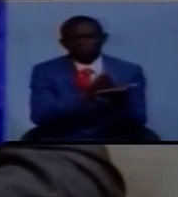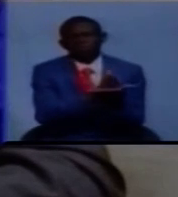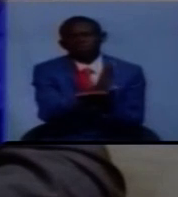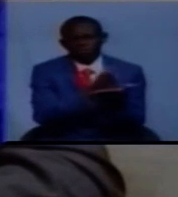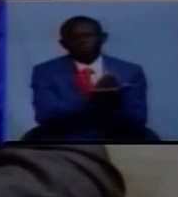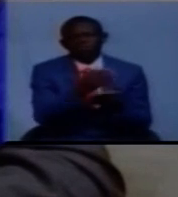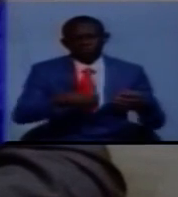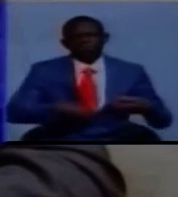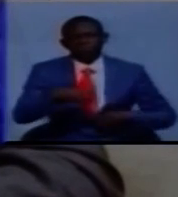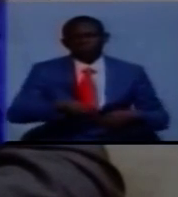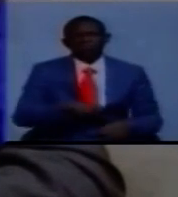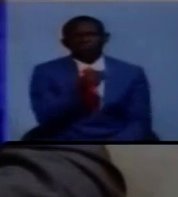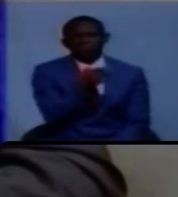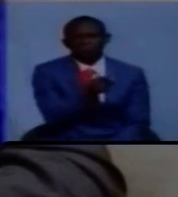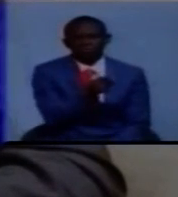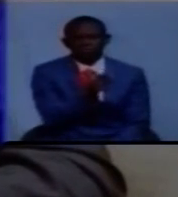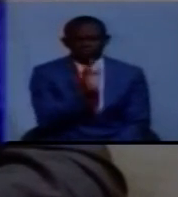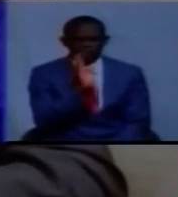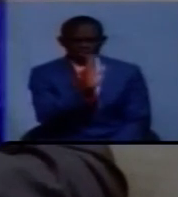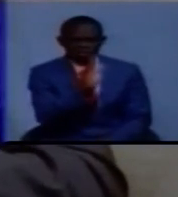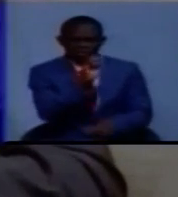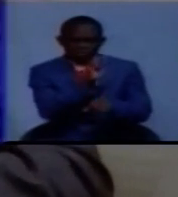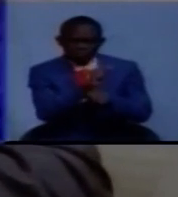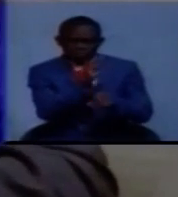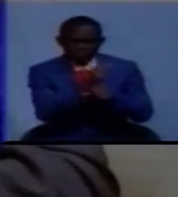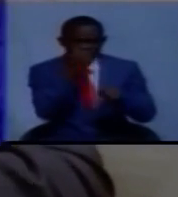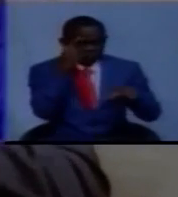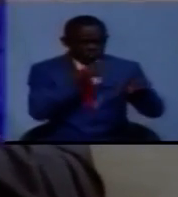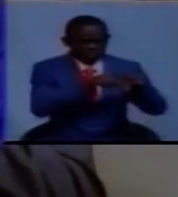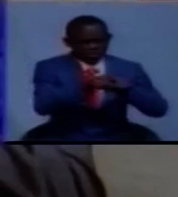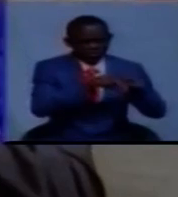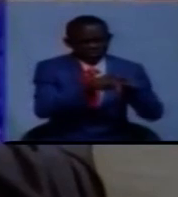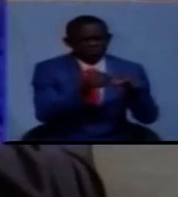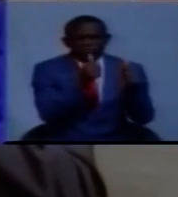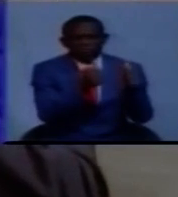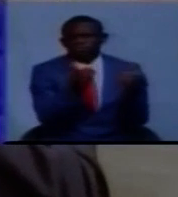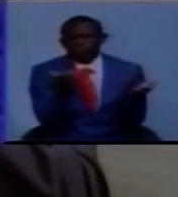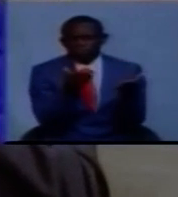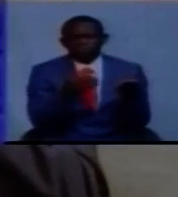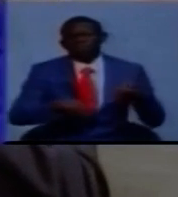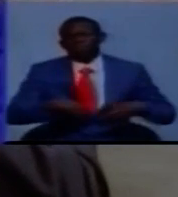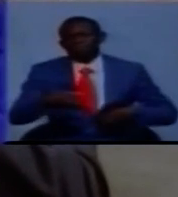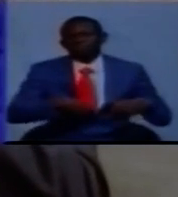their terms of employment. But they mix them up with the